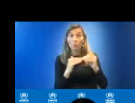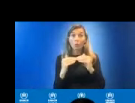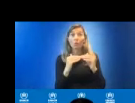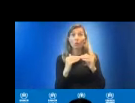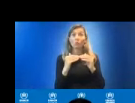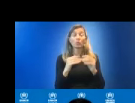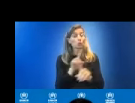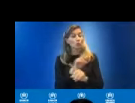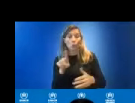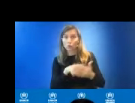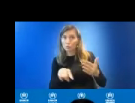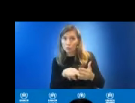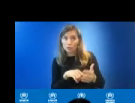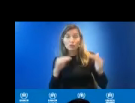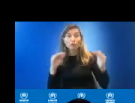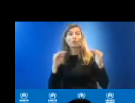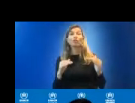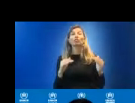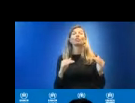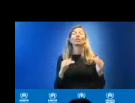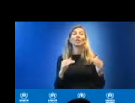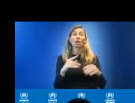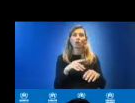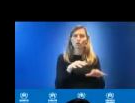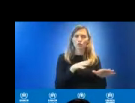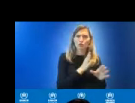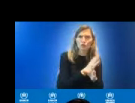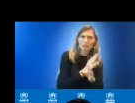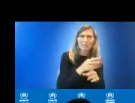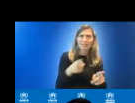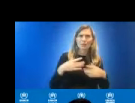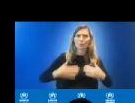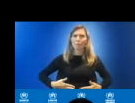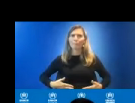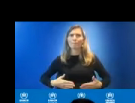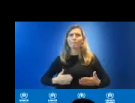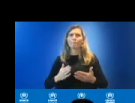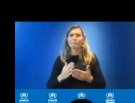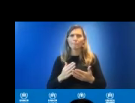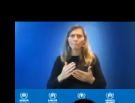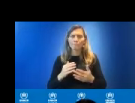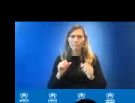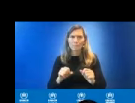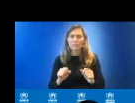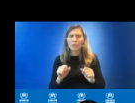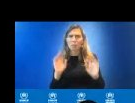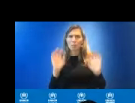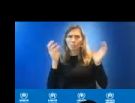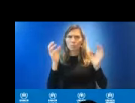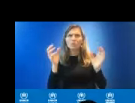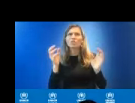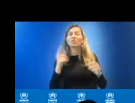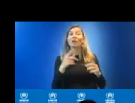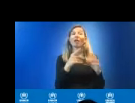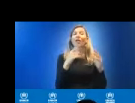services, even issues of exploitation, violence and abuse, and access to education. These are just some of the articles